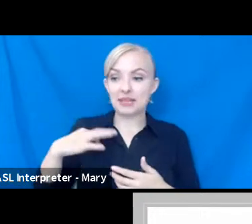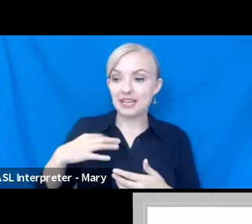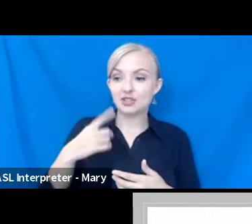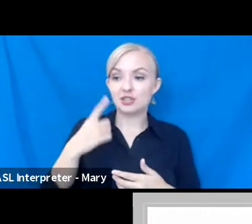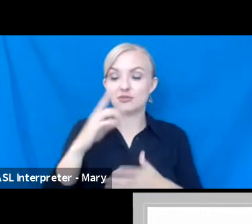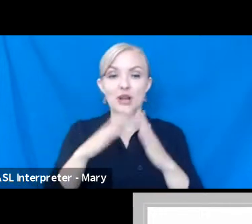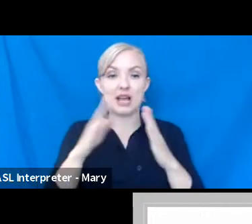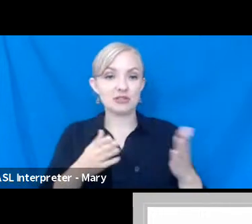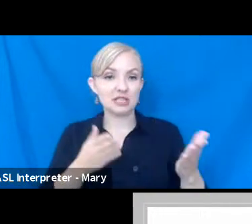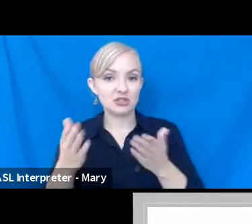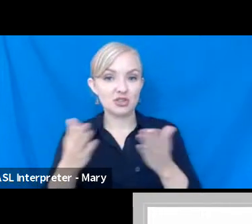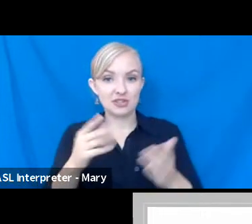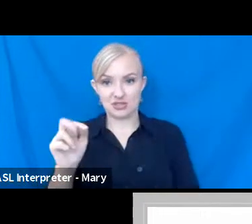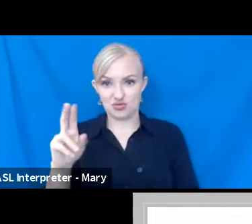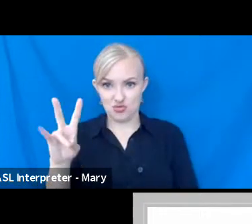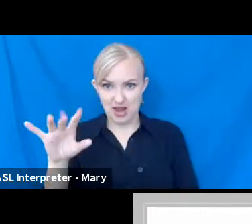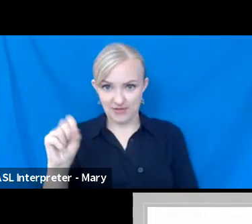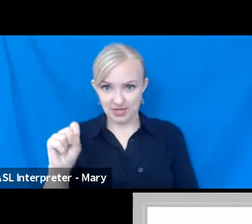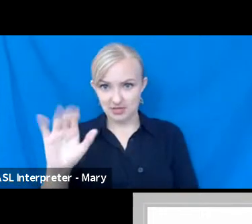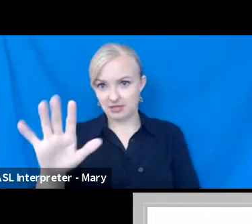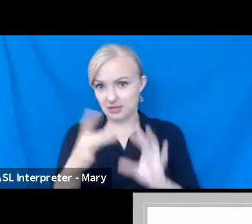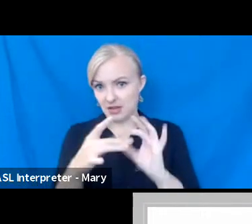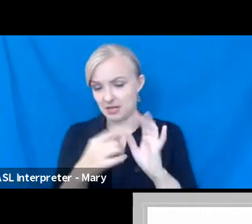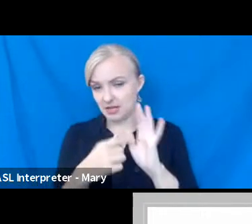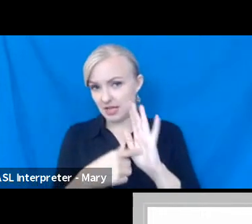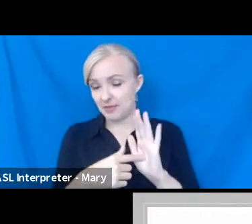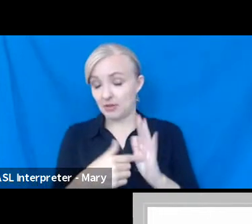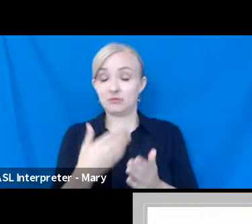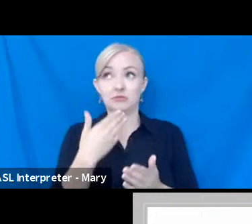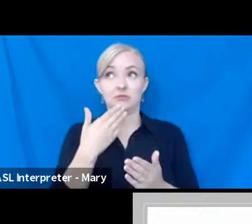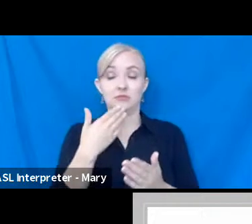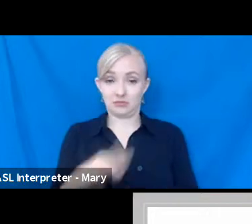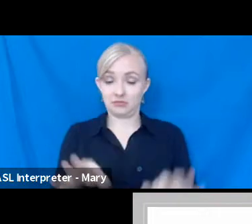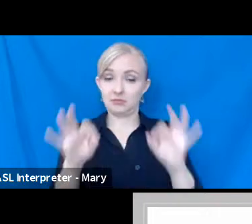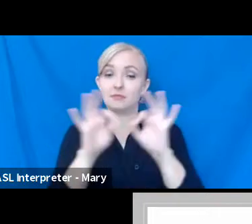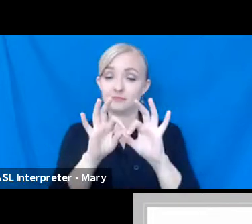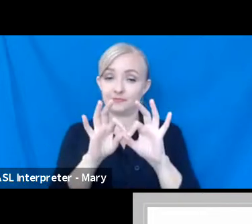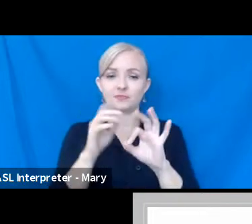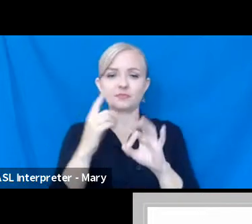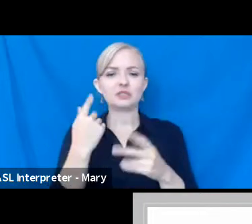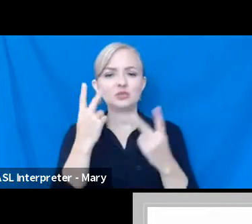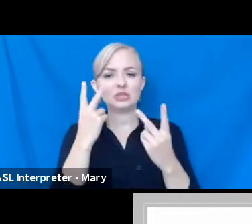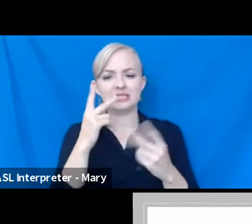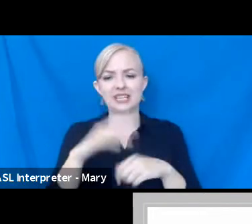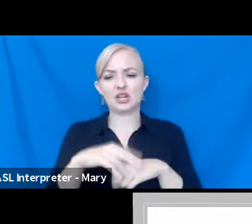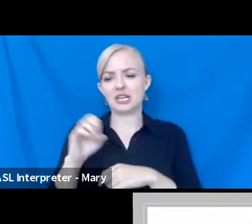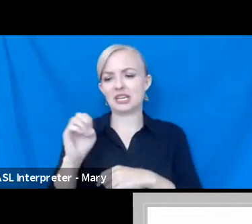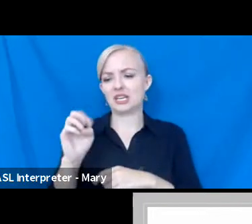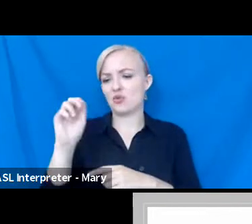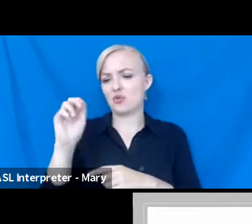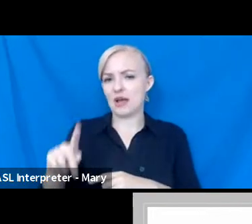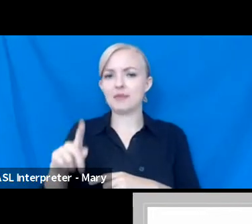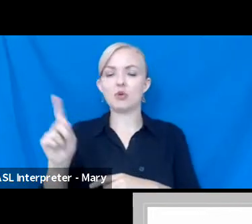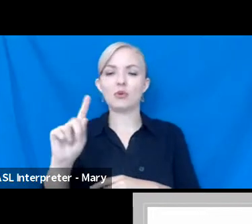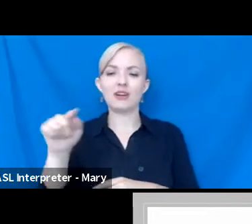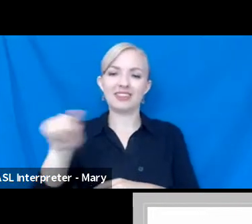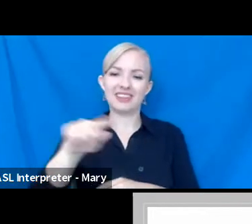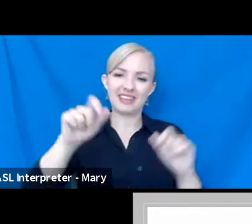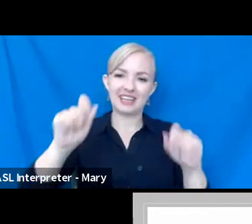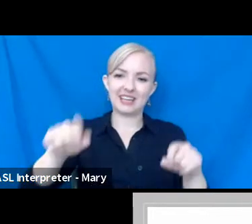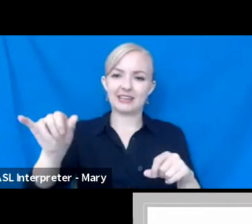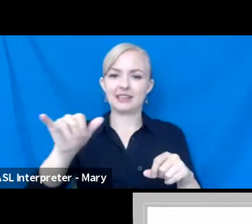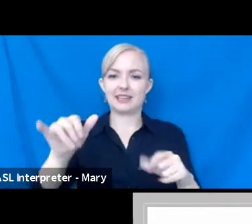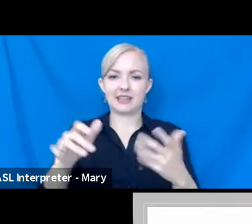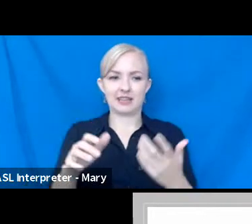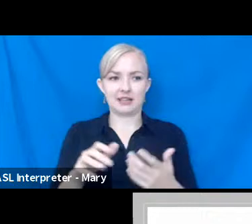think the example Travis raised is really important, and we're seeing this on ERAP, where they're able to, as this